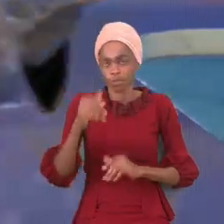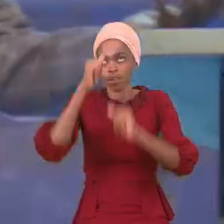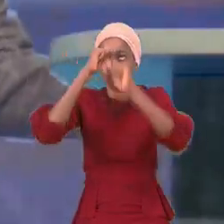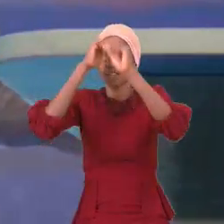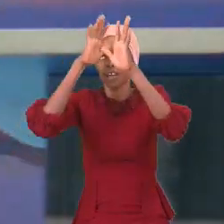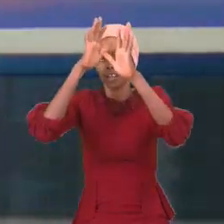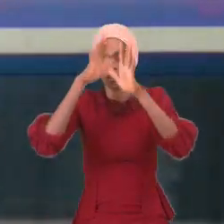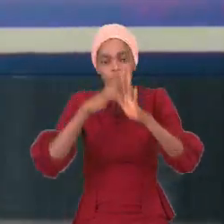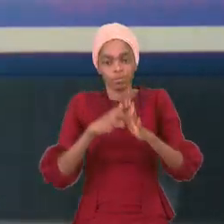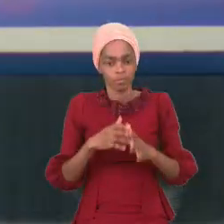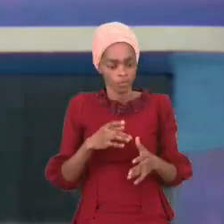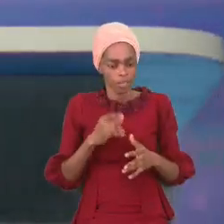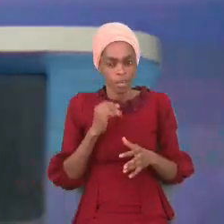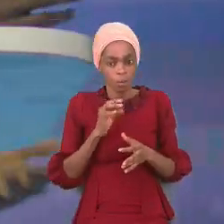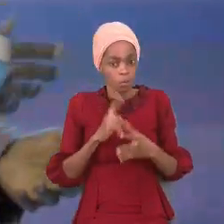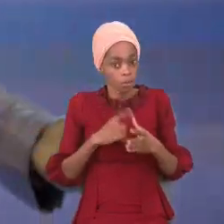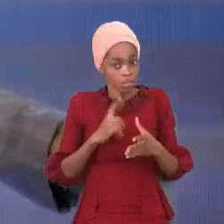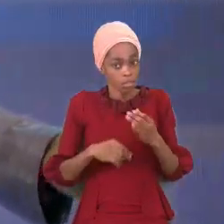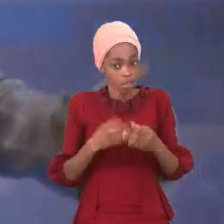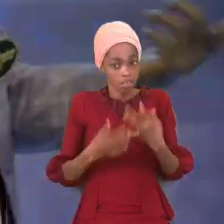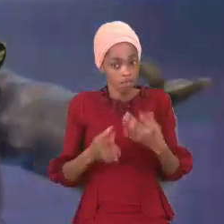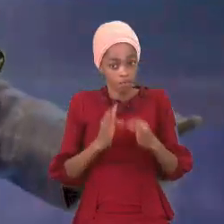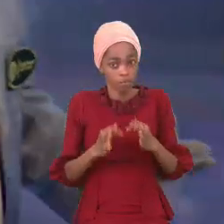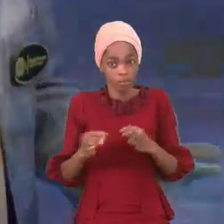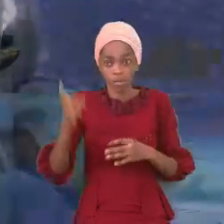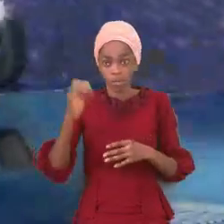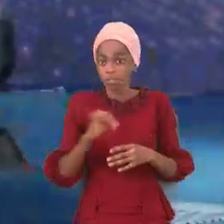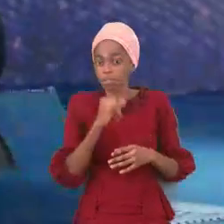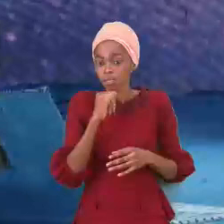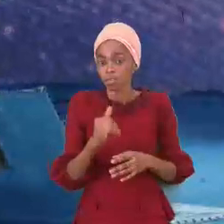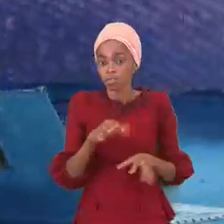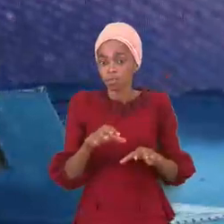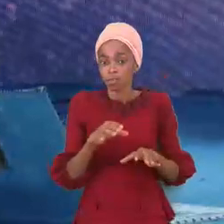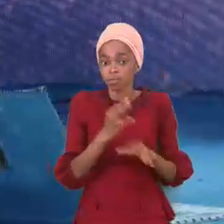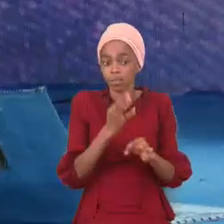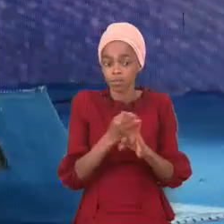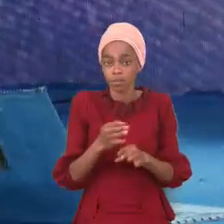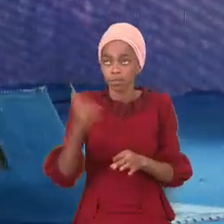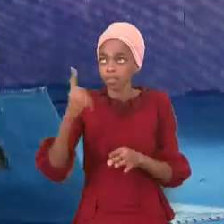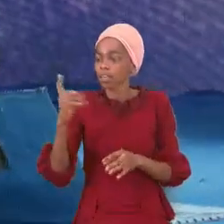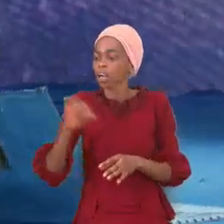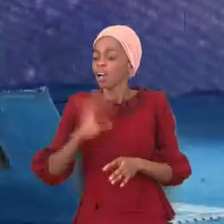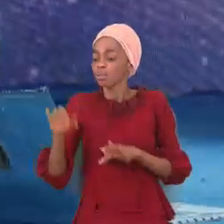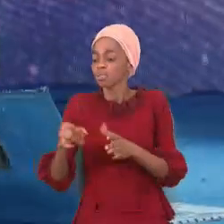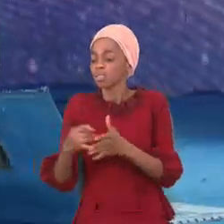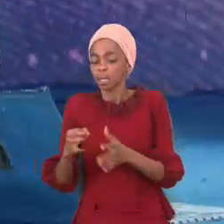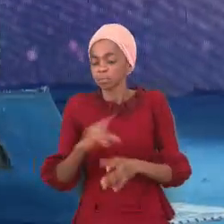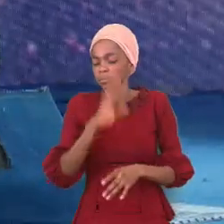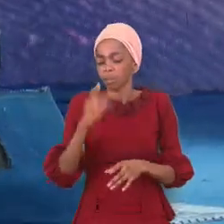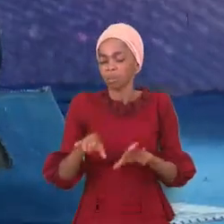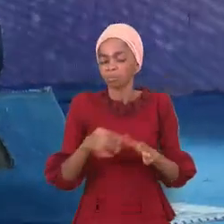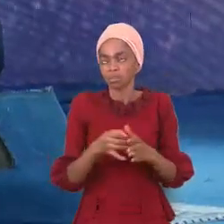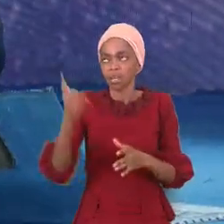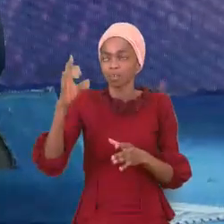What if he wasn't faithful? He'll say, I'll do this, it will not be done. He'll say, I'll get you